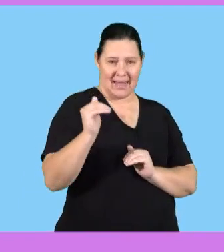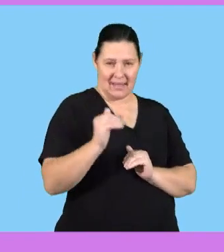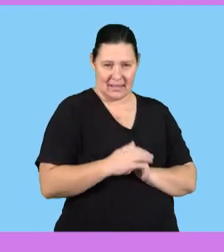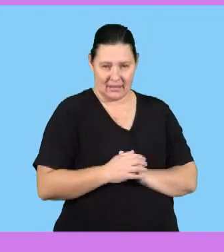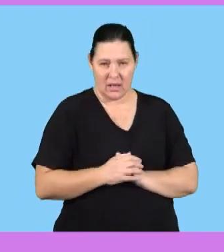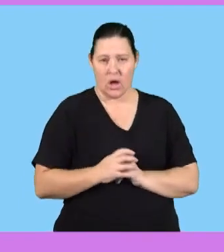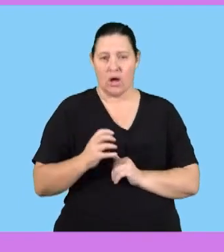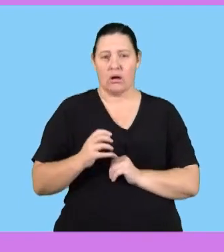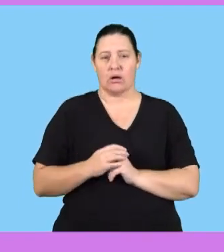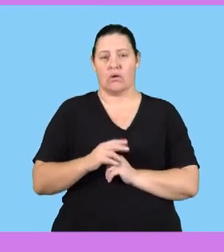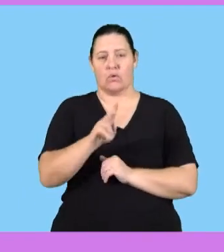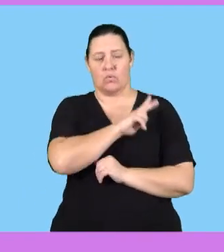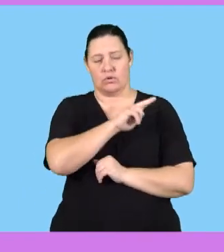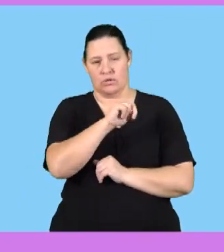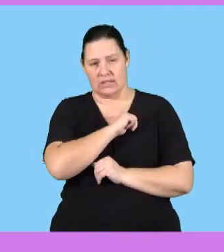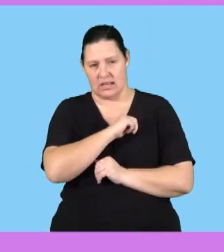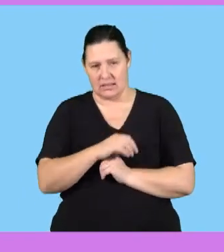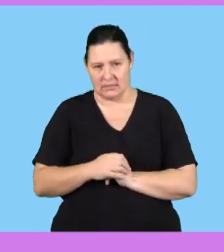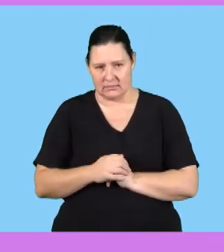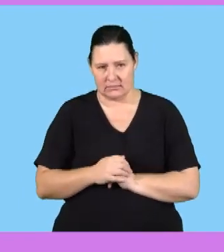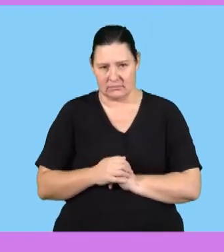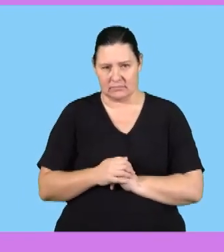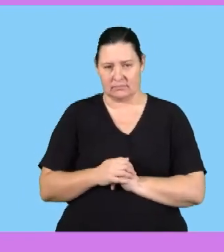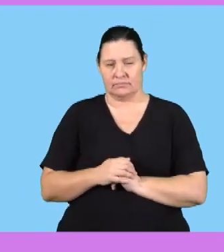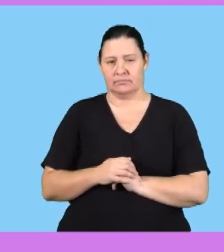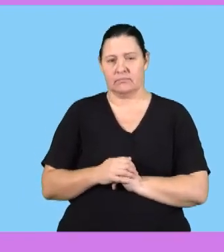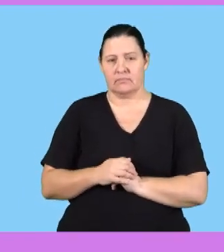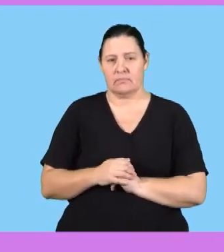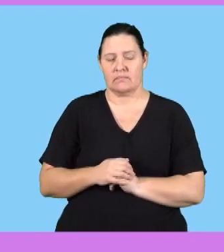down. So that will be KwaZulu-Natal.